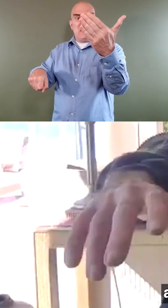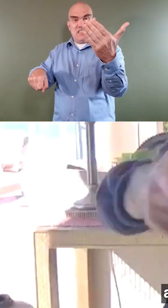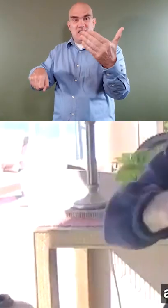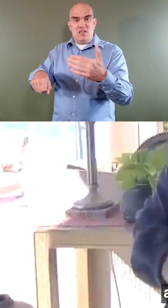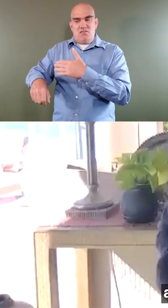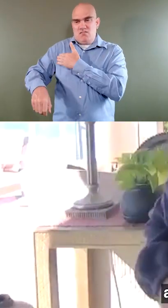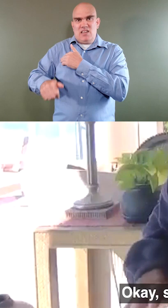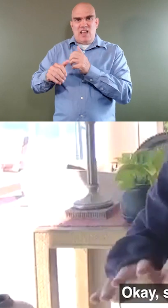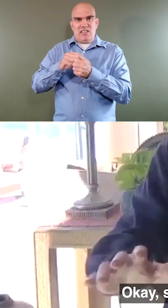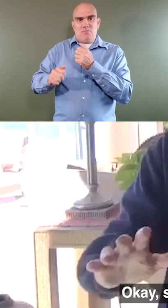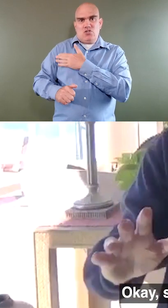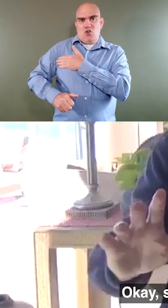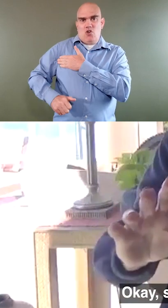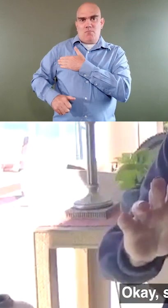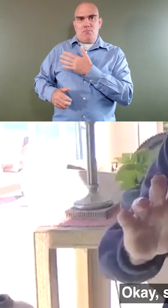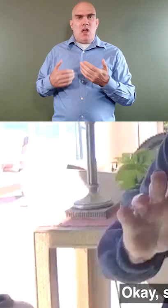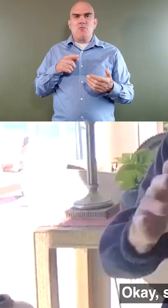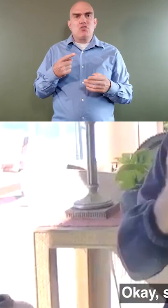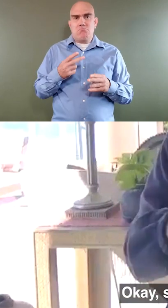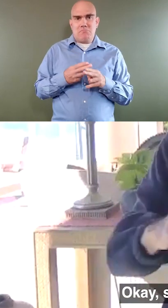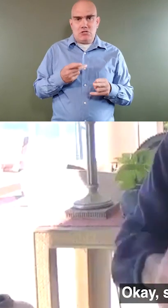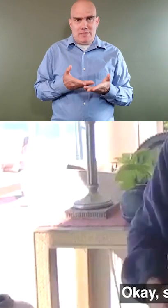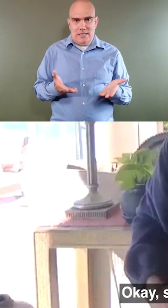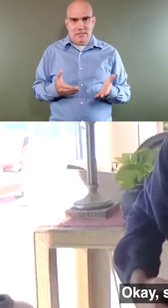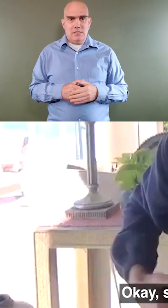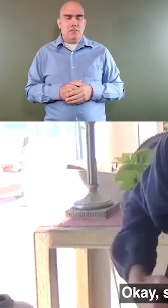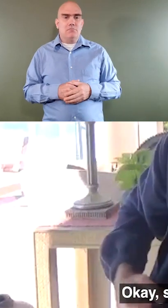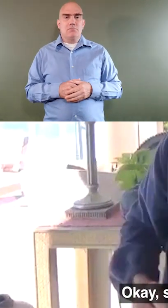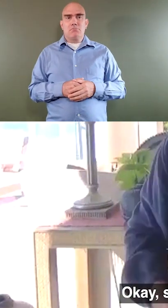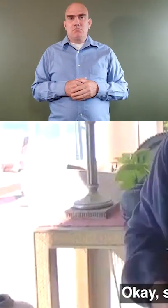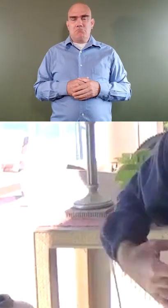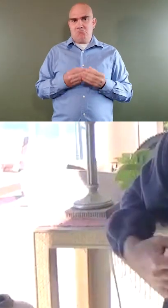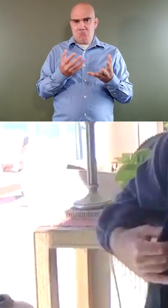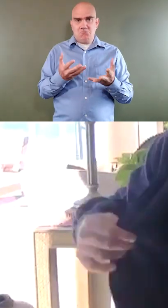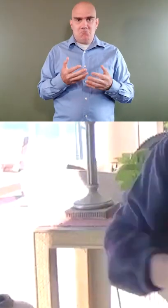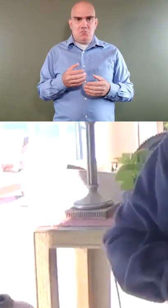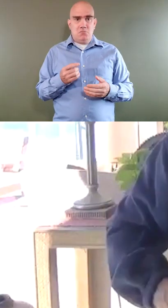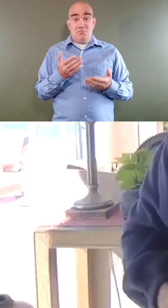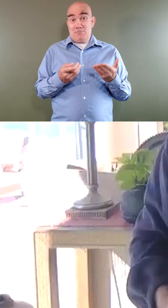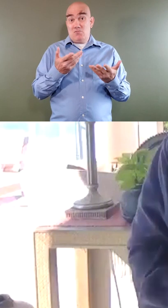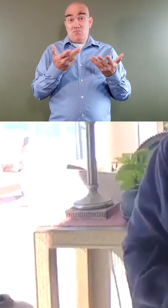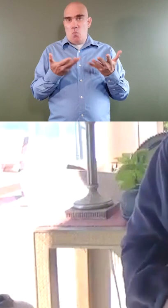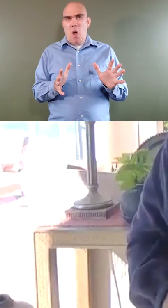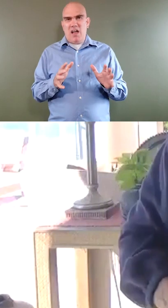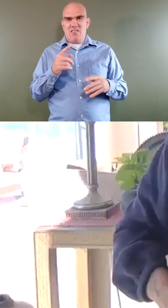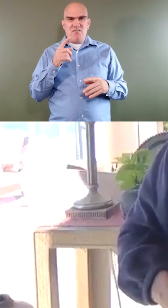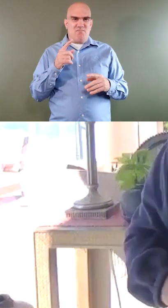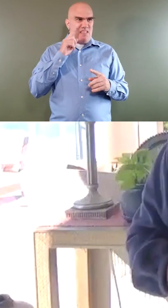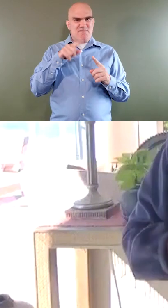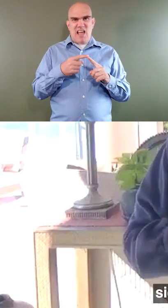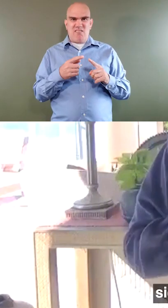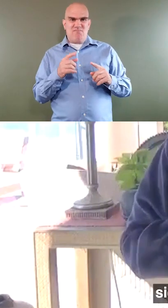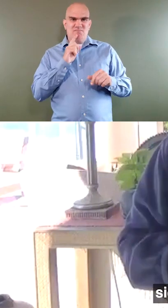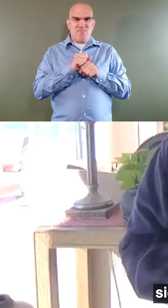cause damage to an arm. Okay, so I'm just mentioning these things. Some of you may not like to hear the